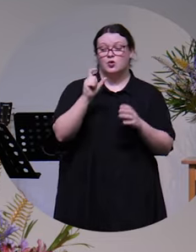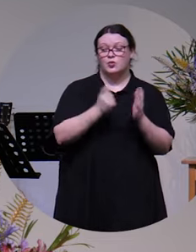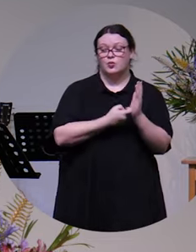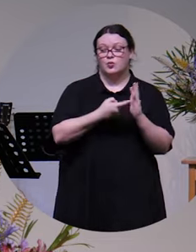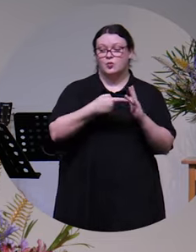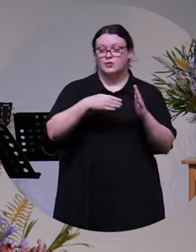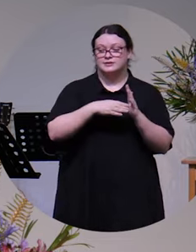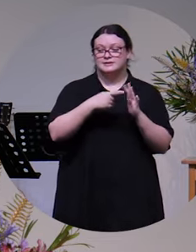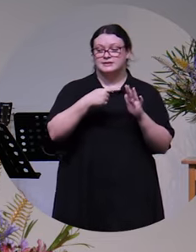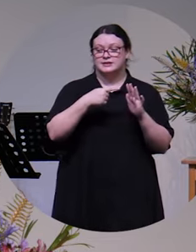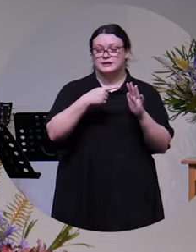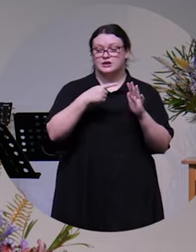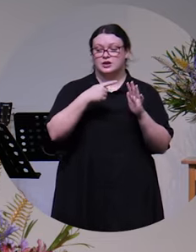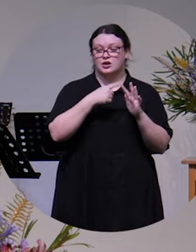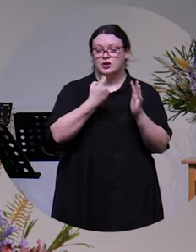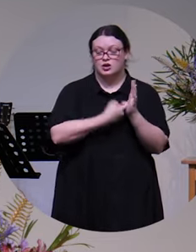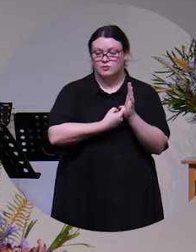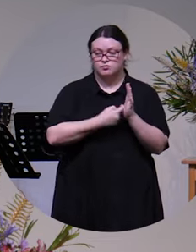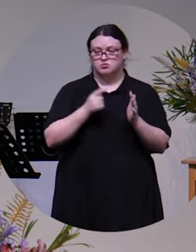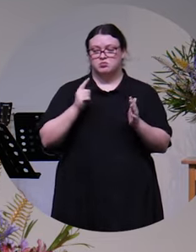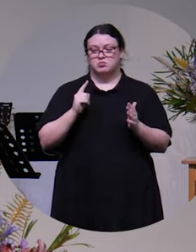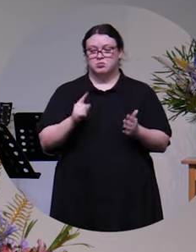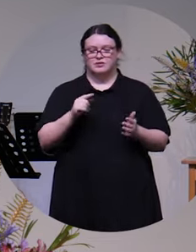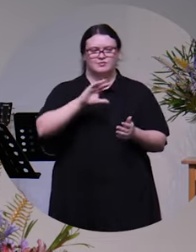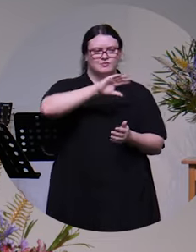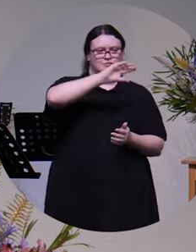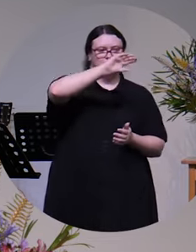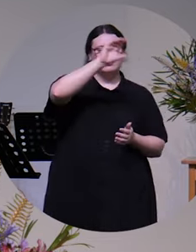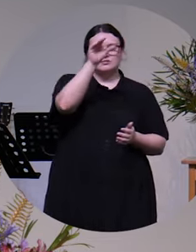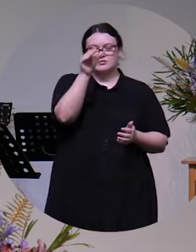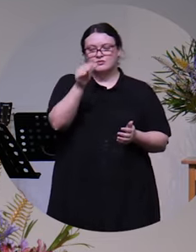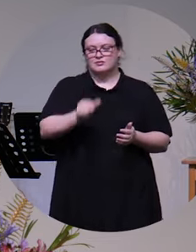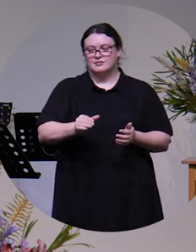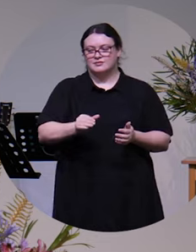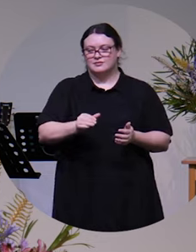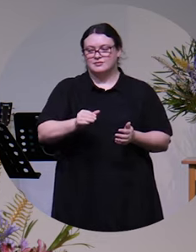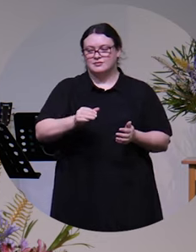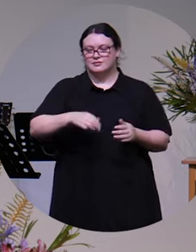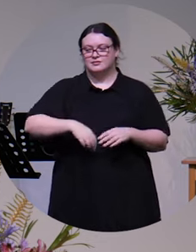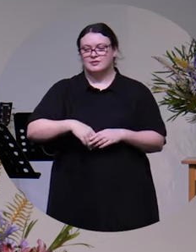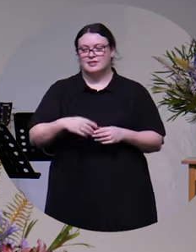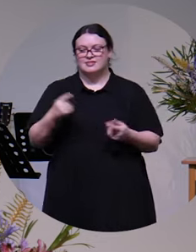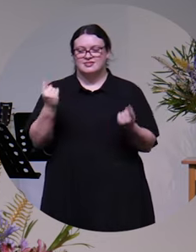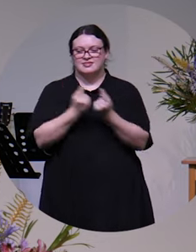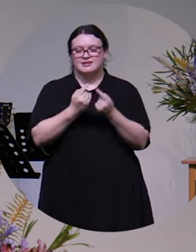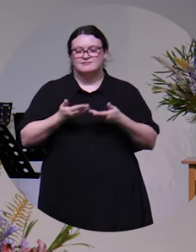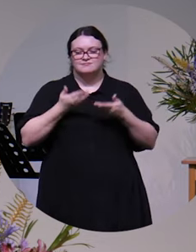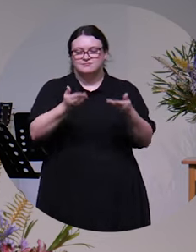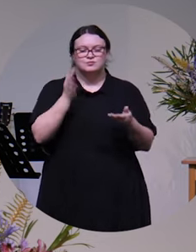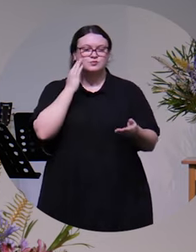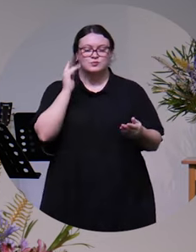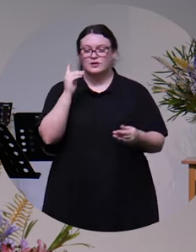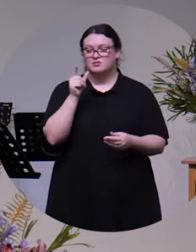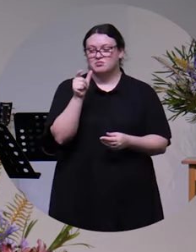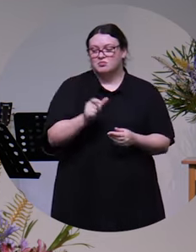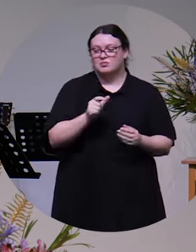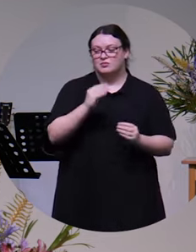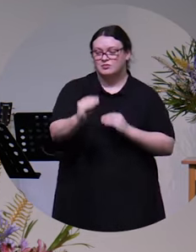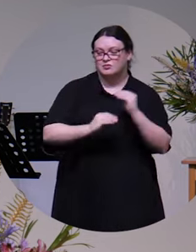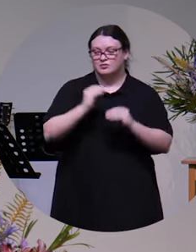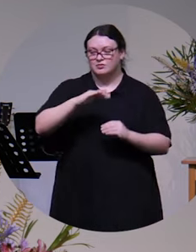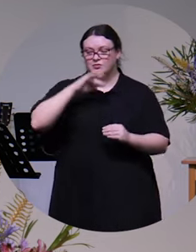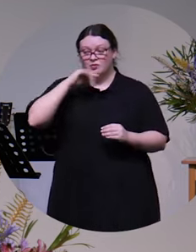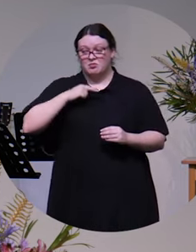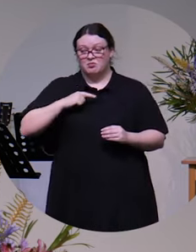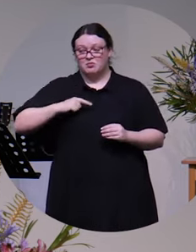is a reminder that they are to be like a shepherd who follows Jesus, the great shepherd, and who cares for the people entrusted to them